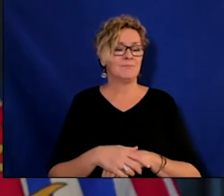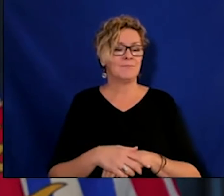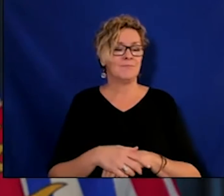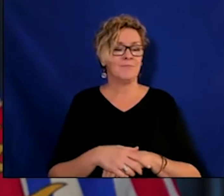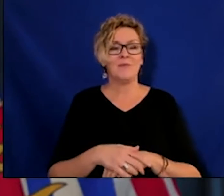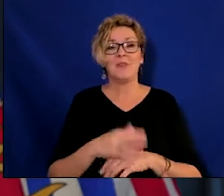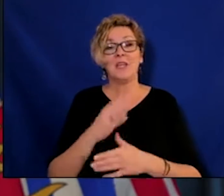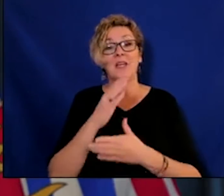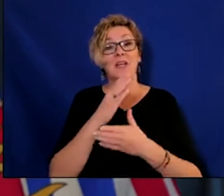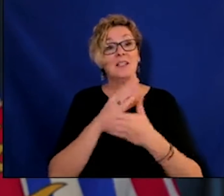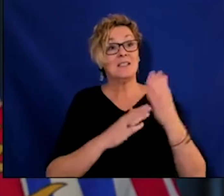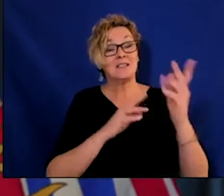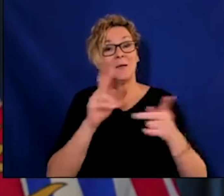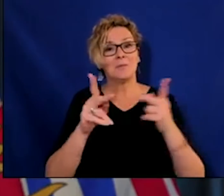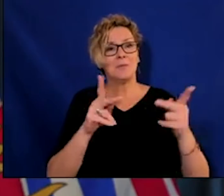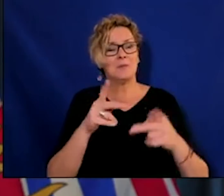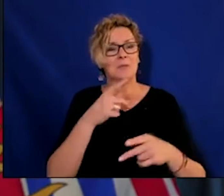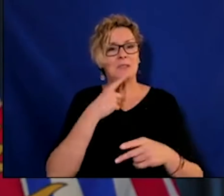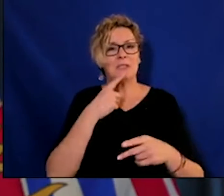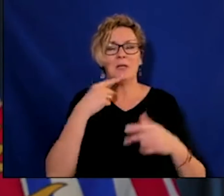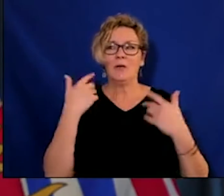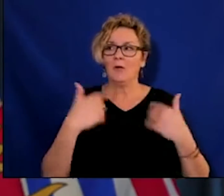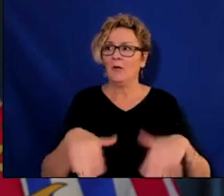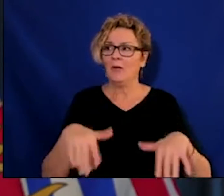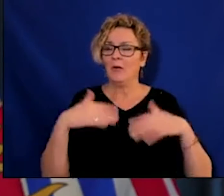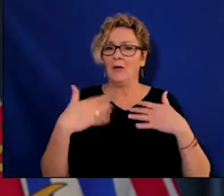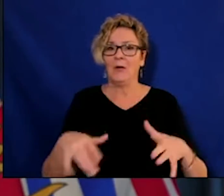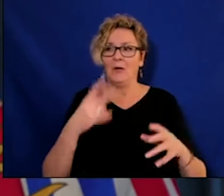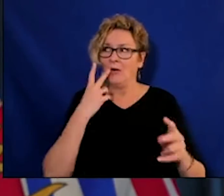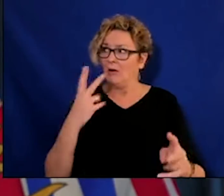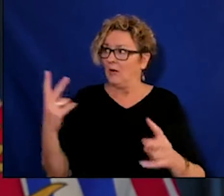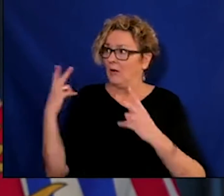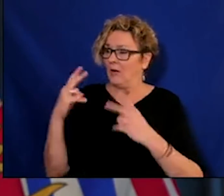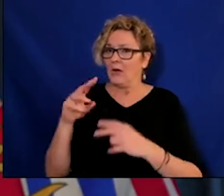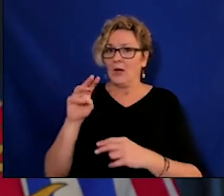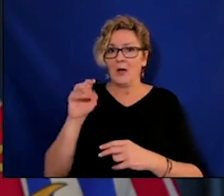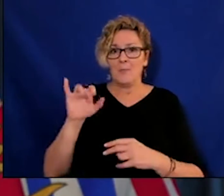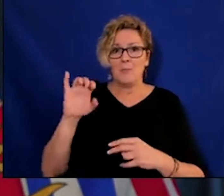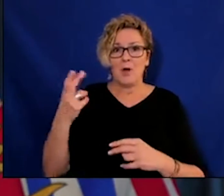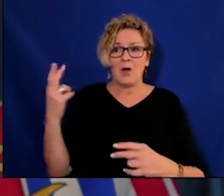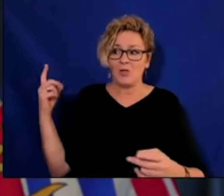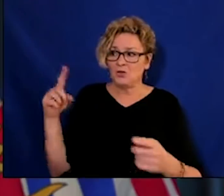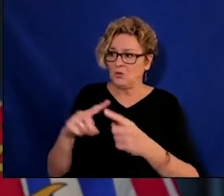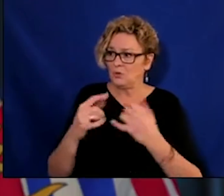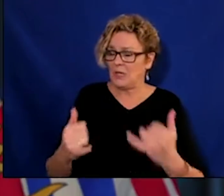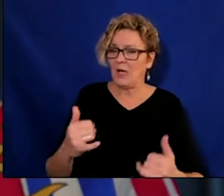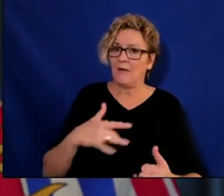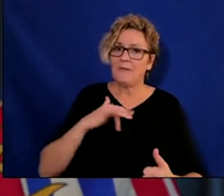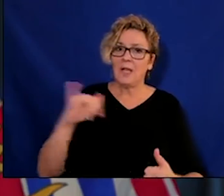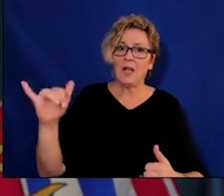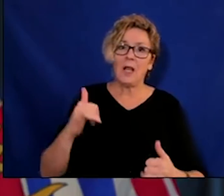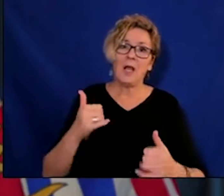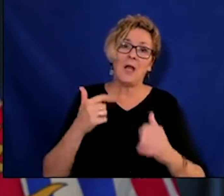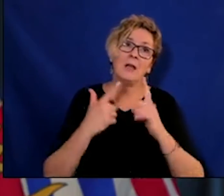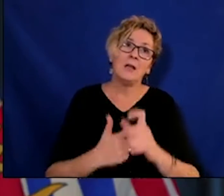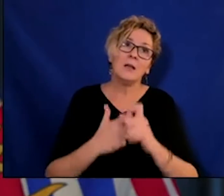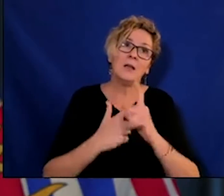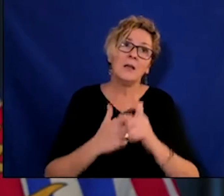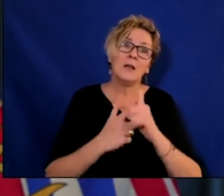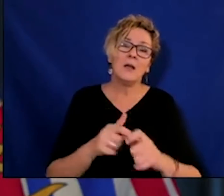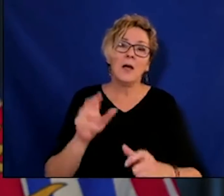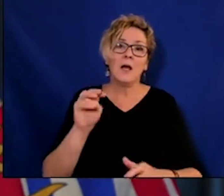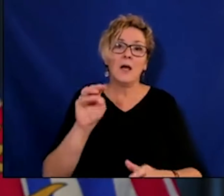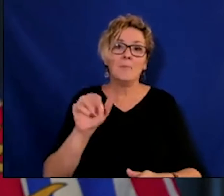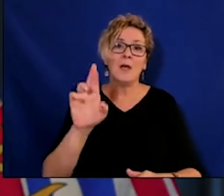it really as an Ironman race. I've run marathons, but I've never run an Ironman, where it's not one